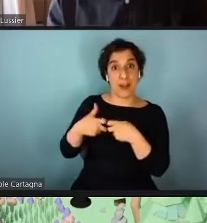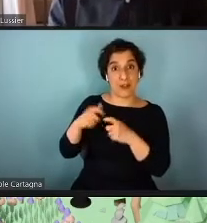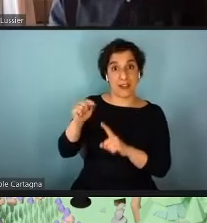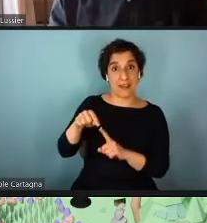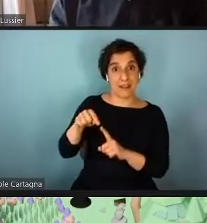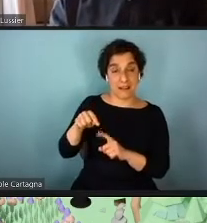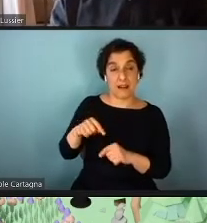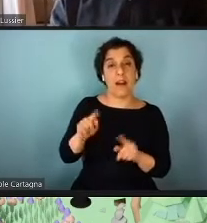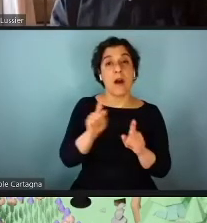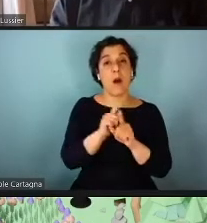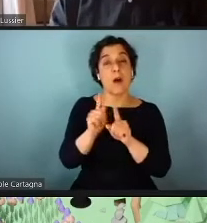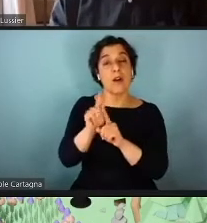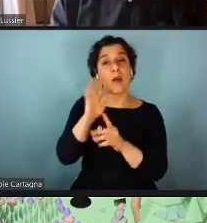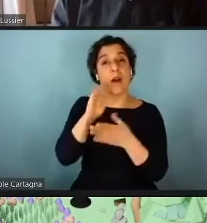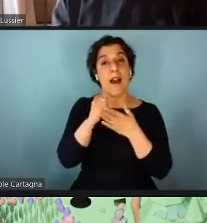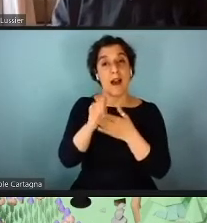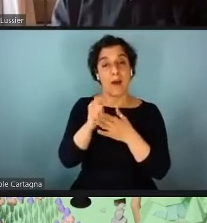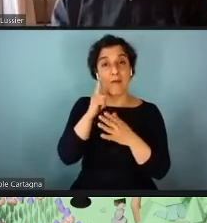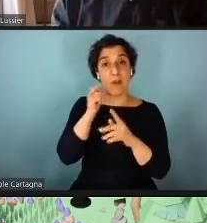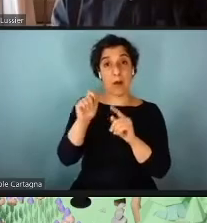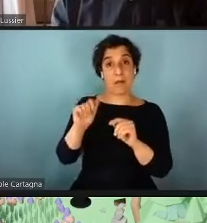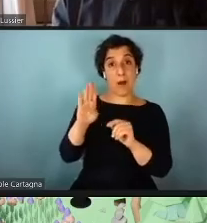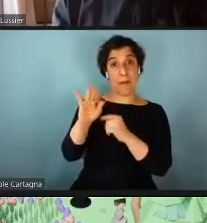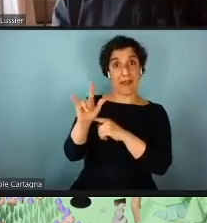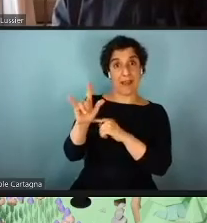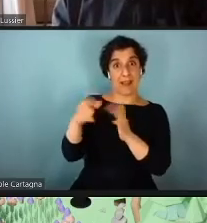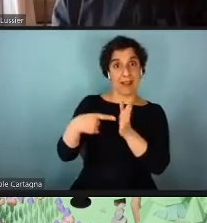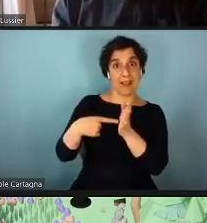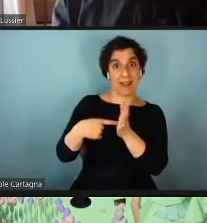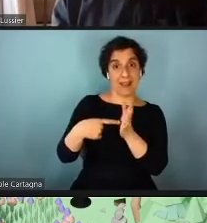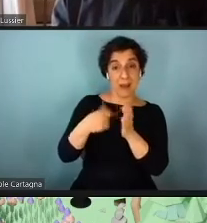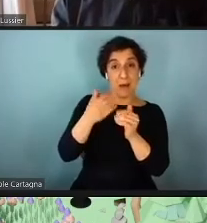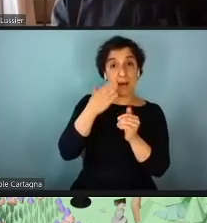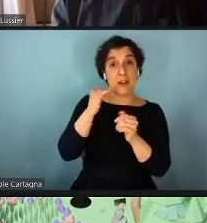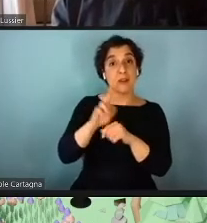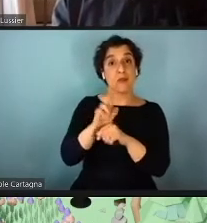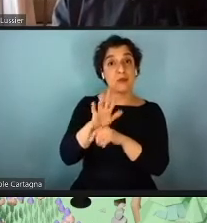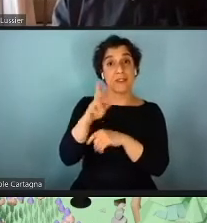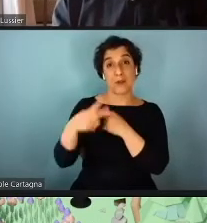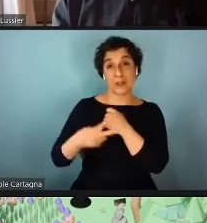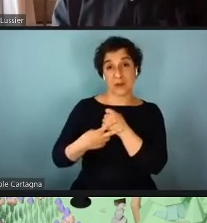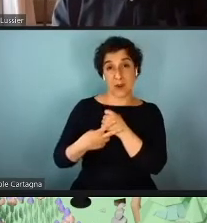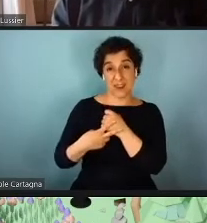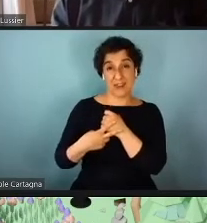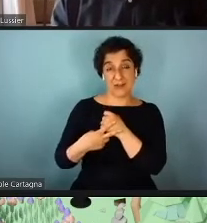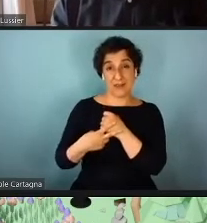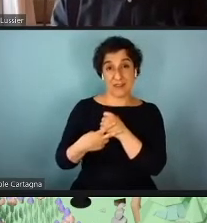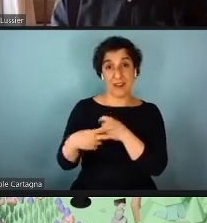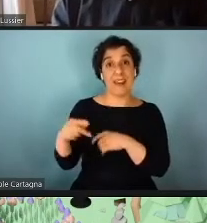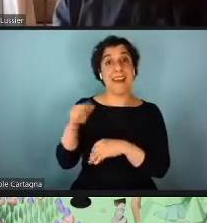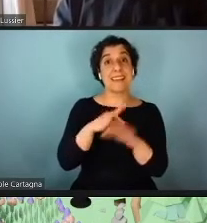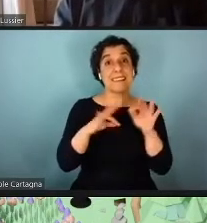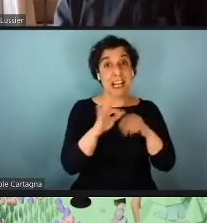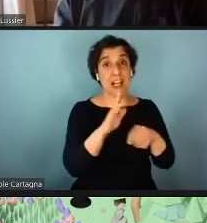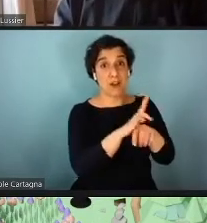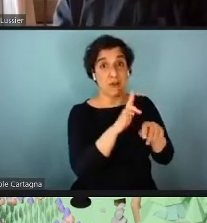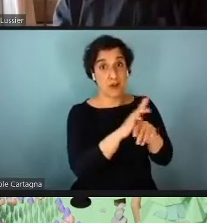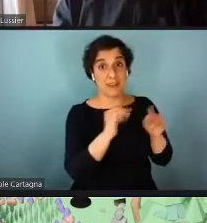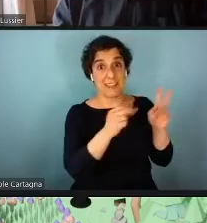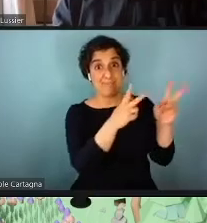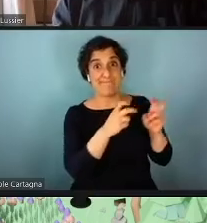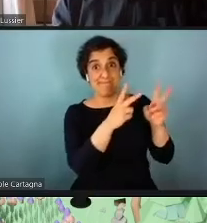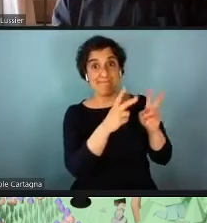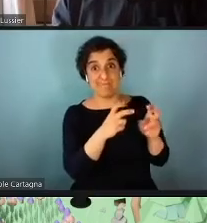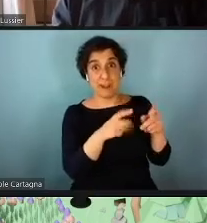bill perspective, from a utility bill perspective, because if you're using your storage, again, instead of using electricity when it's during